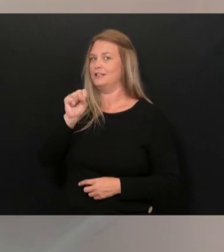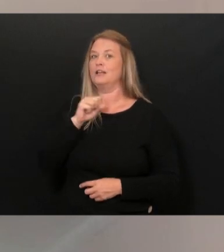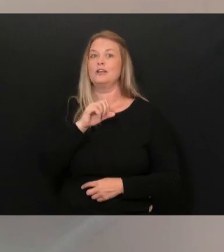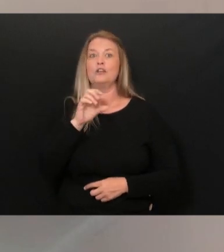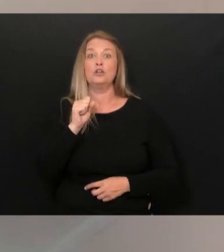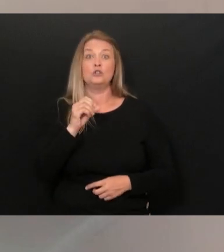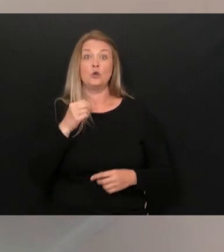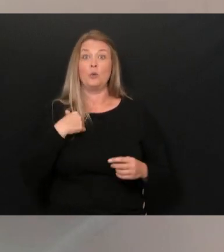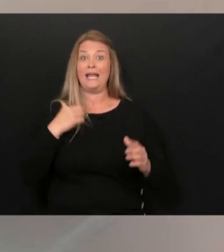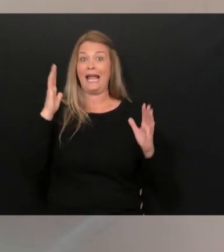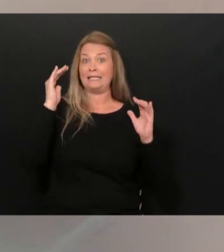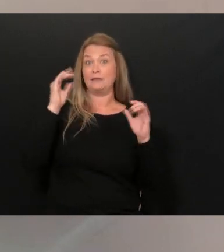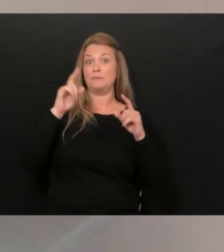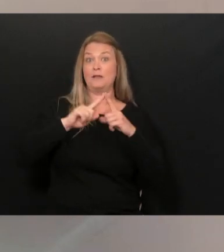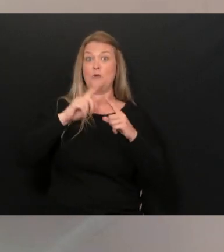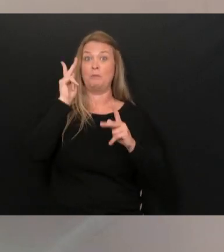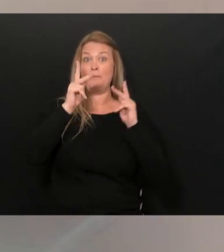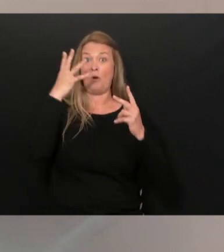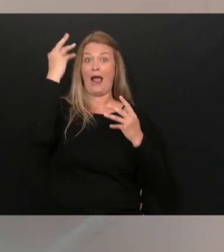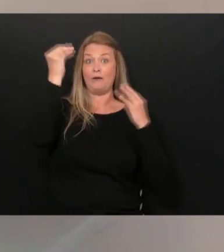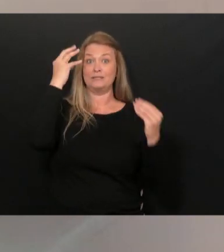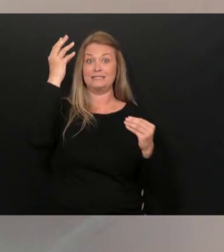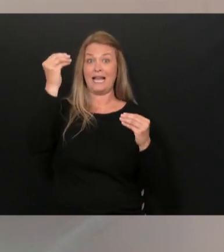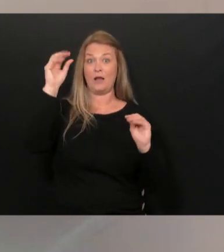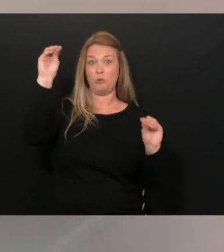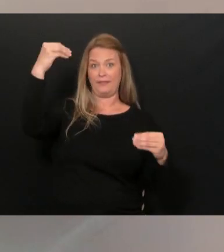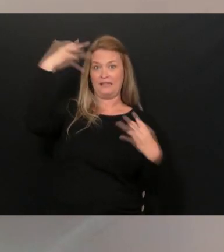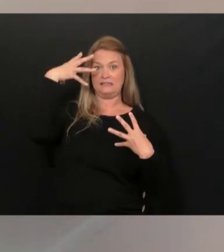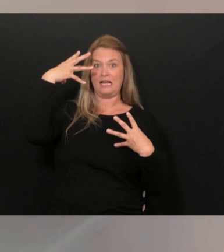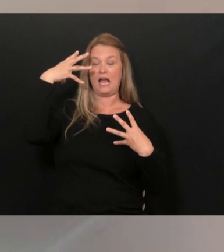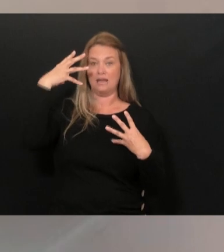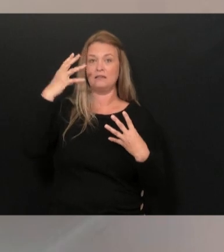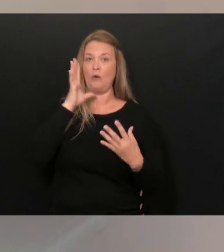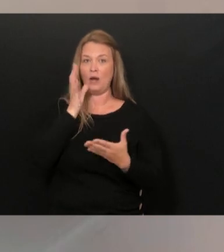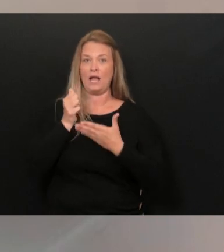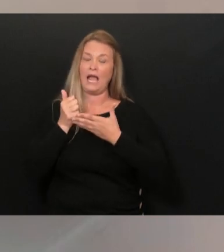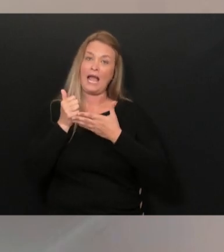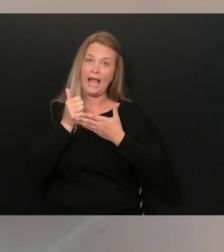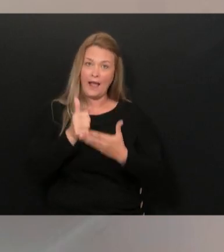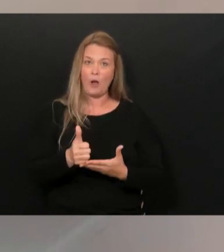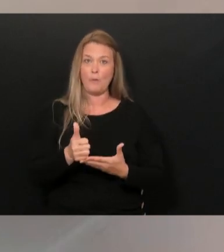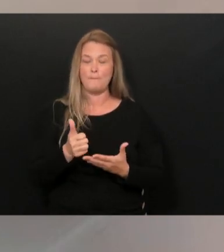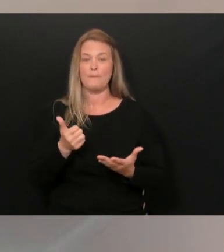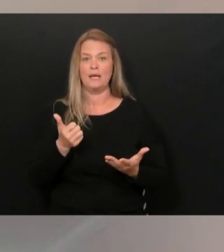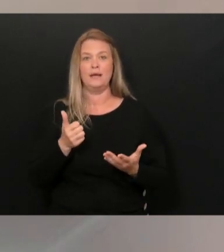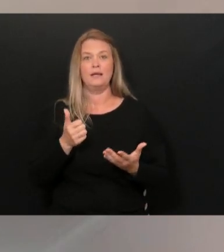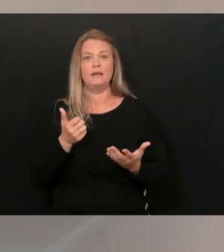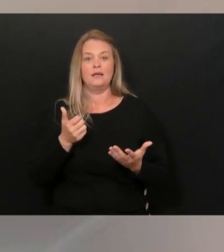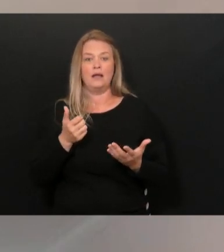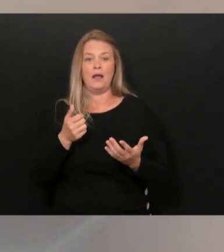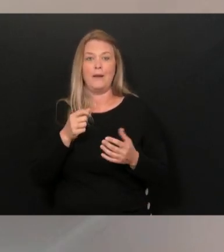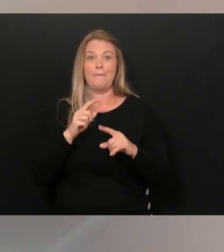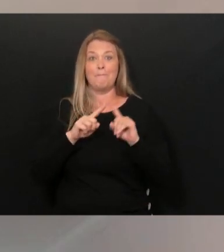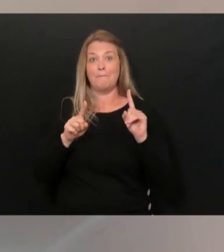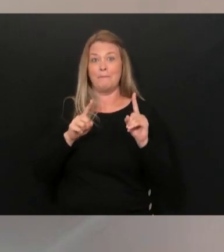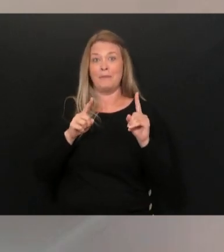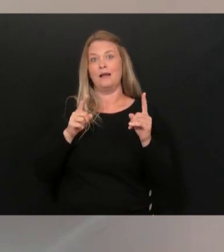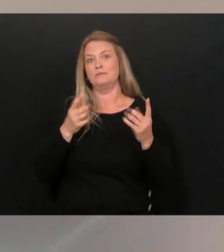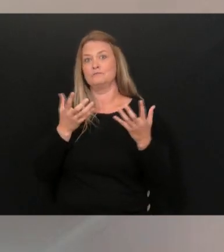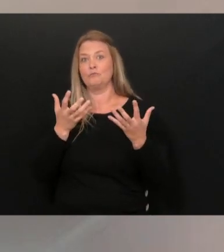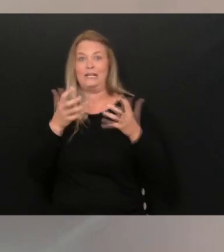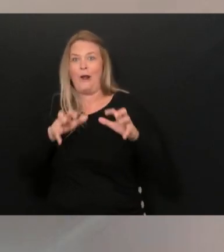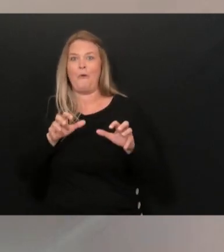more outside and not inside together, that will help certainly distribute any kind of droplet spray that may